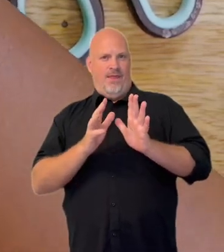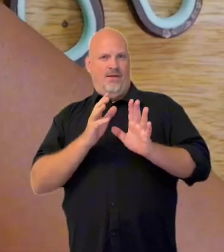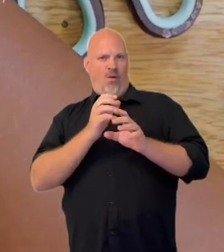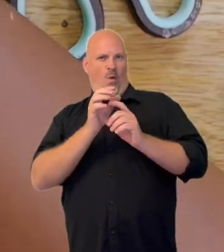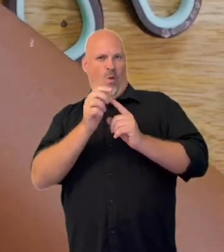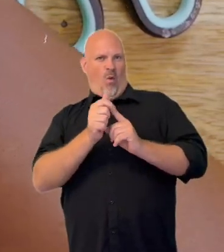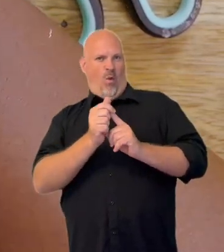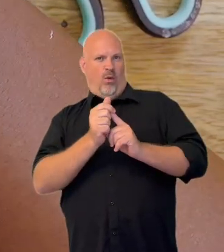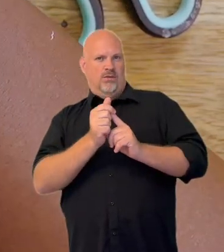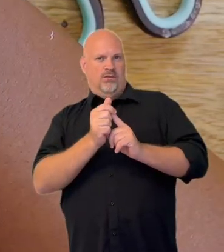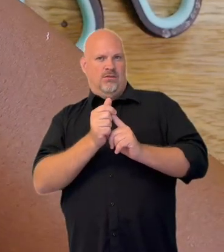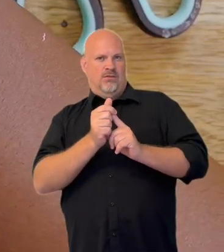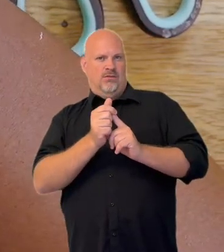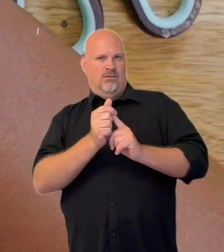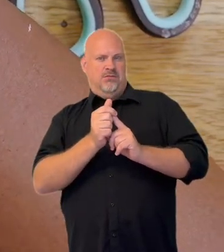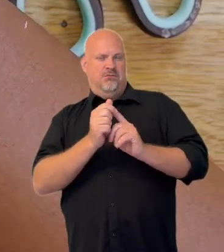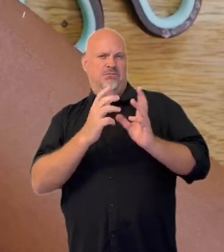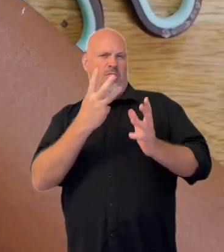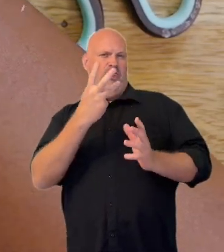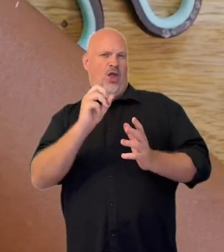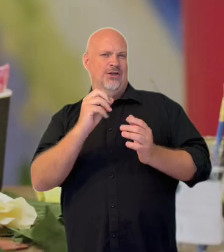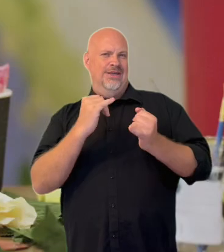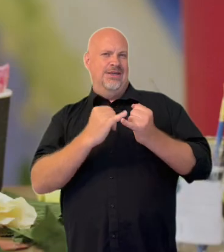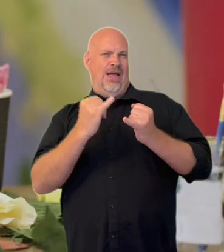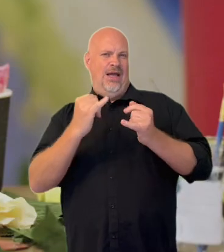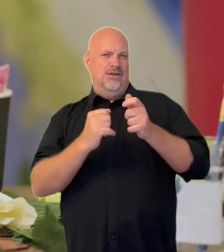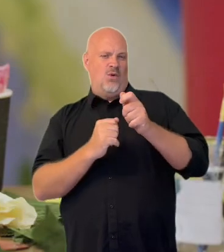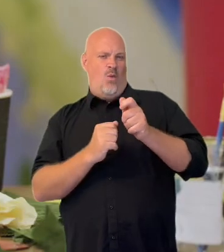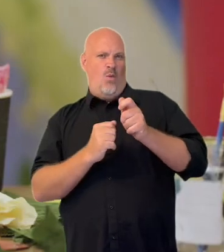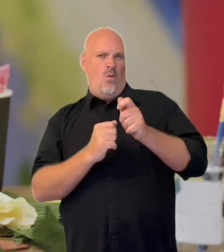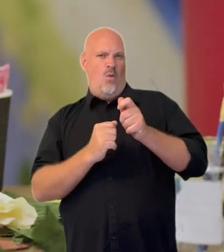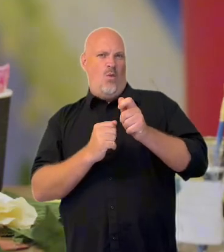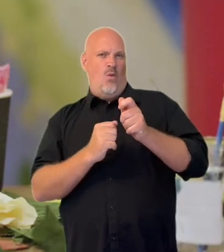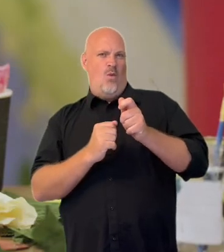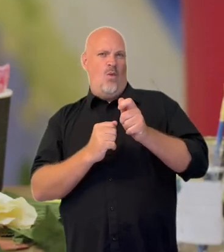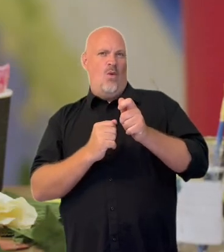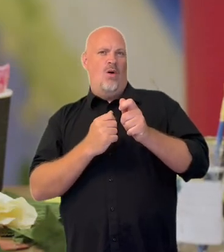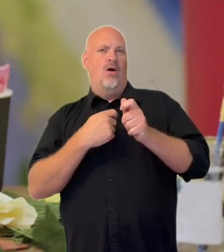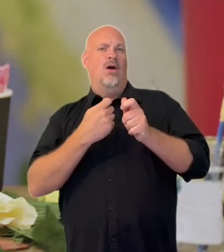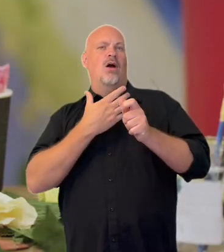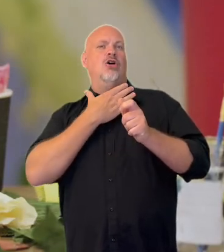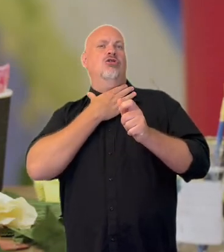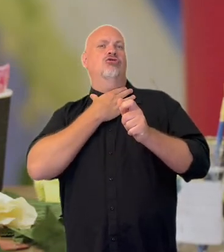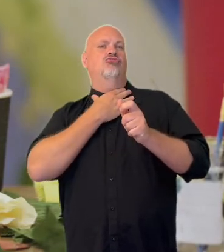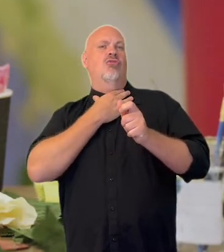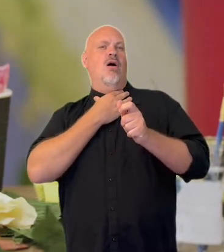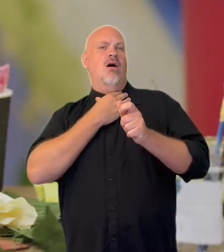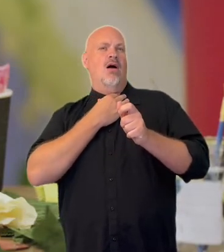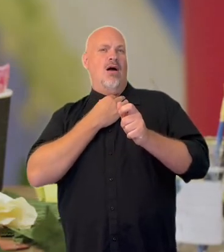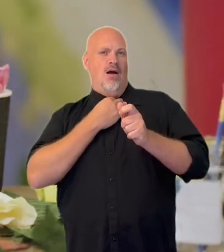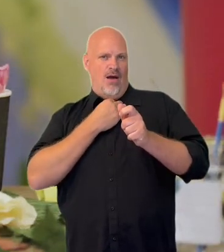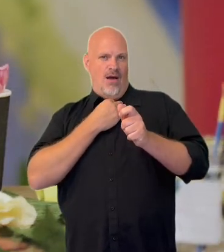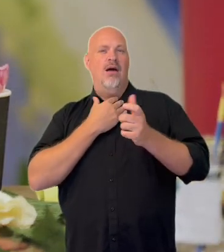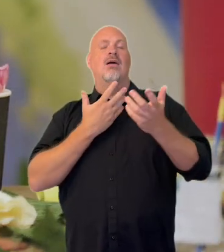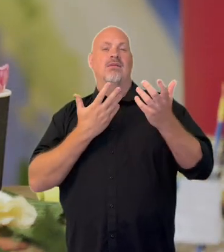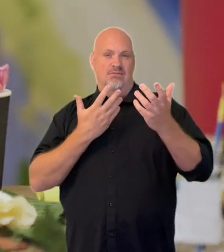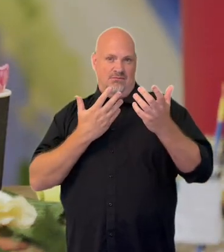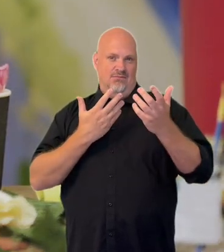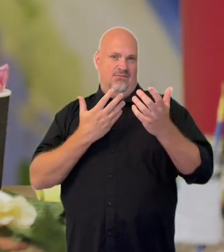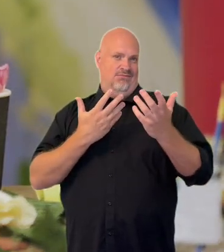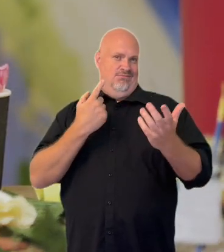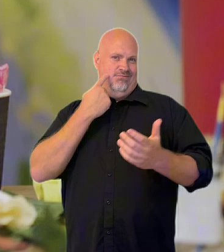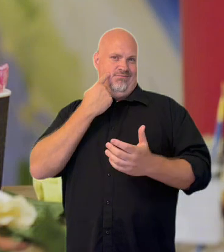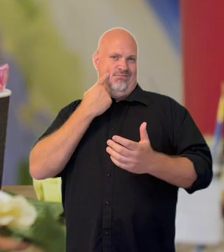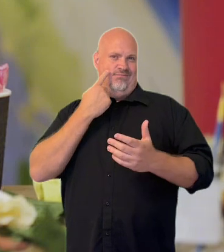to start working on putting down the other pieces. So for this, you want a kind of a cross